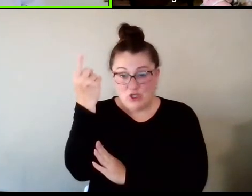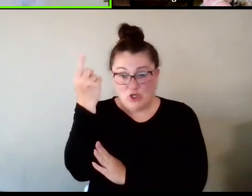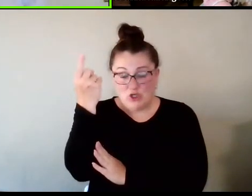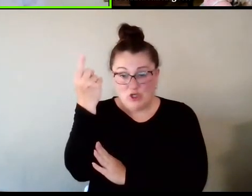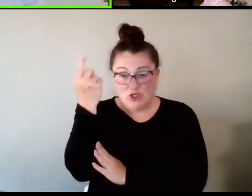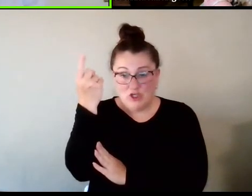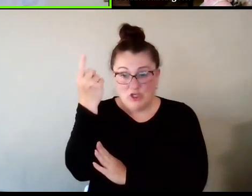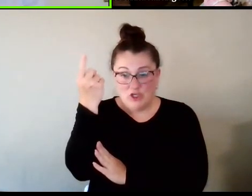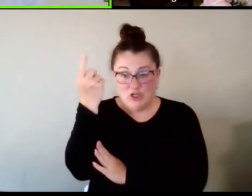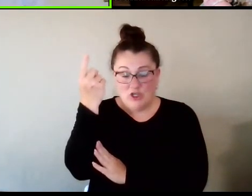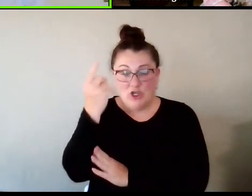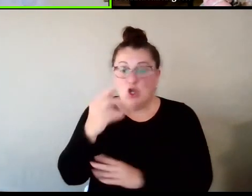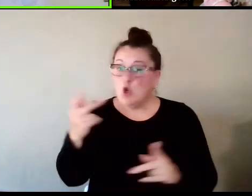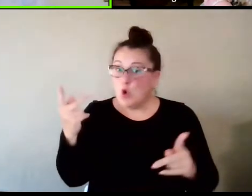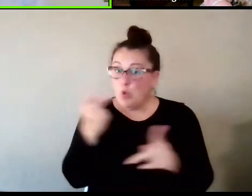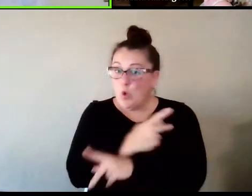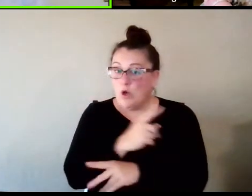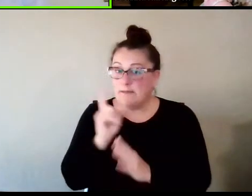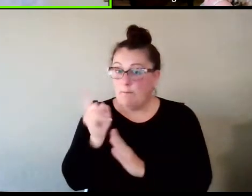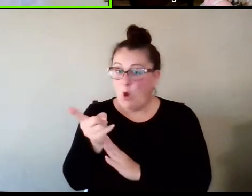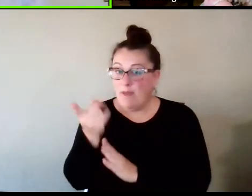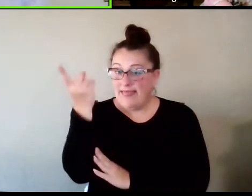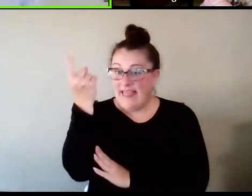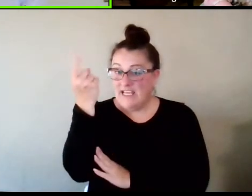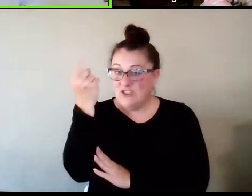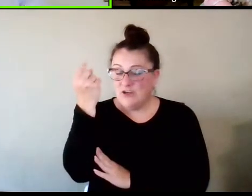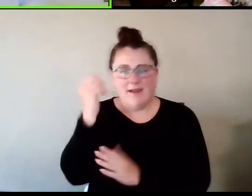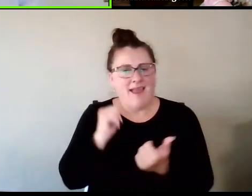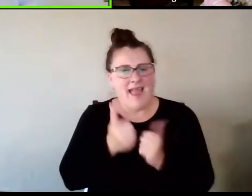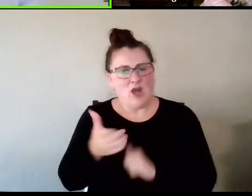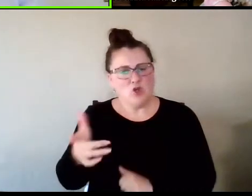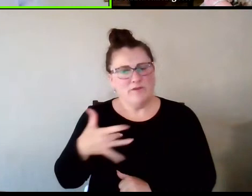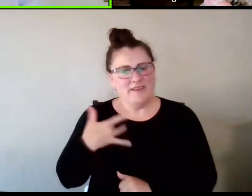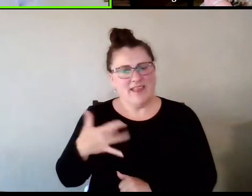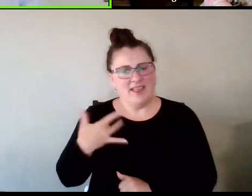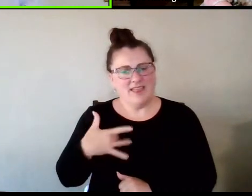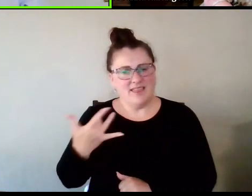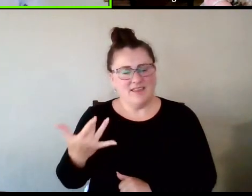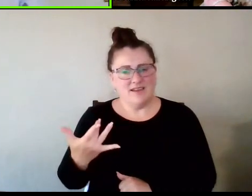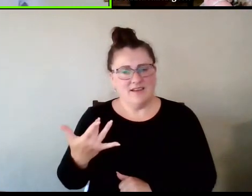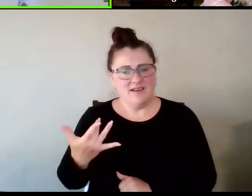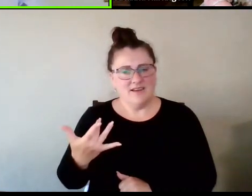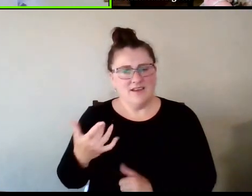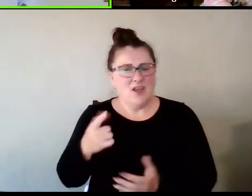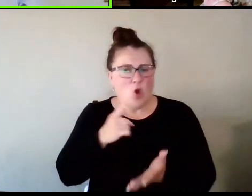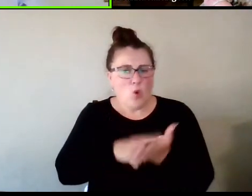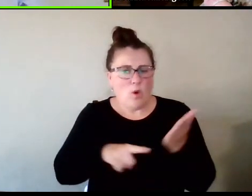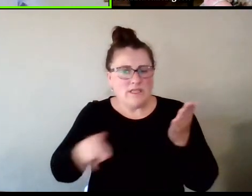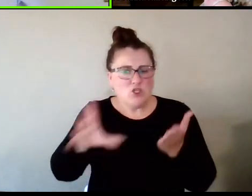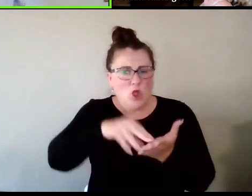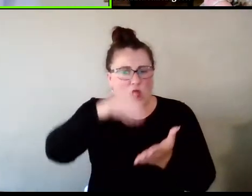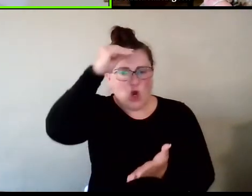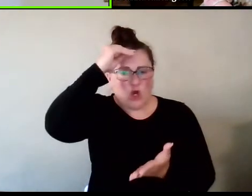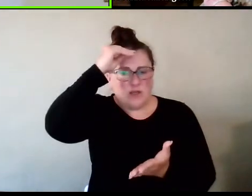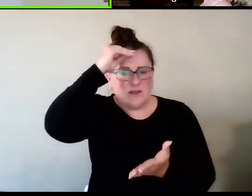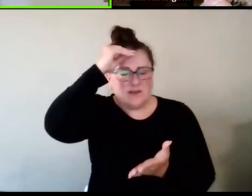months? Which was your worst moment? How did you feel? what did you learn? And what does that say